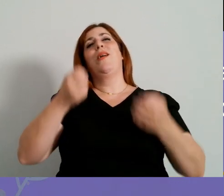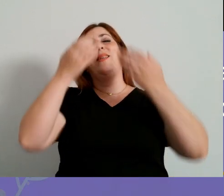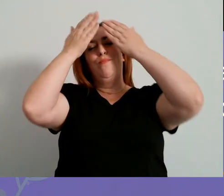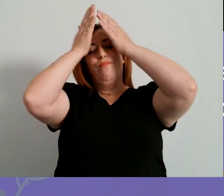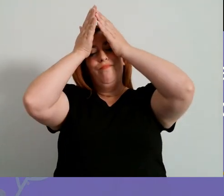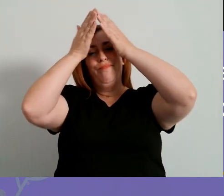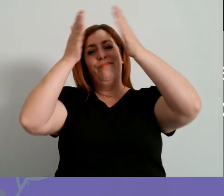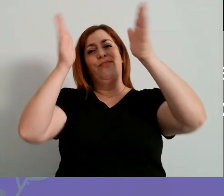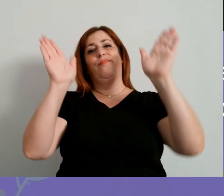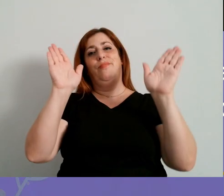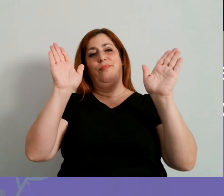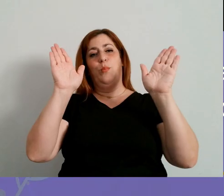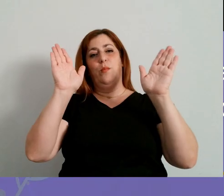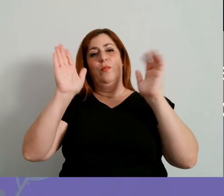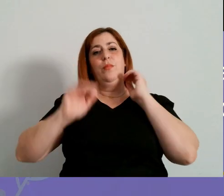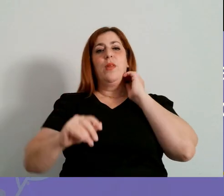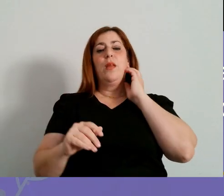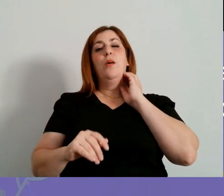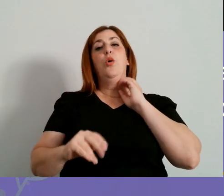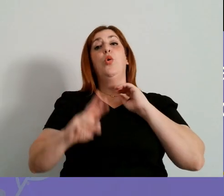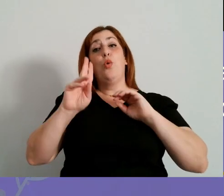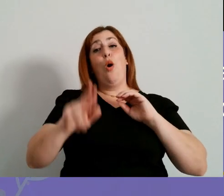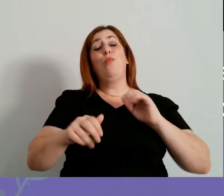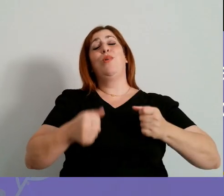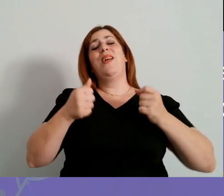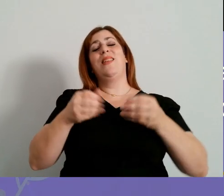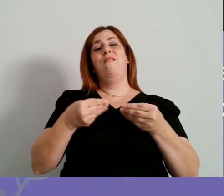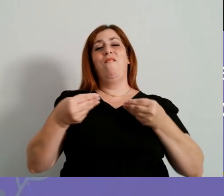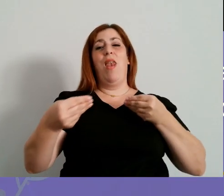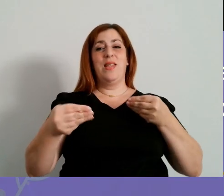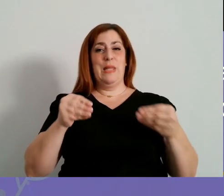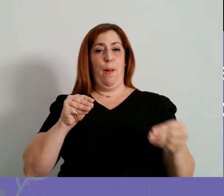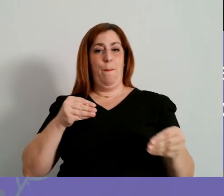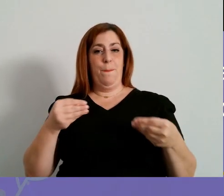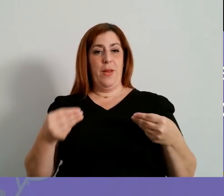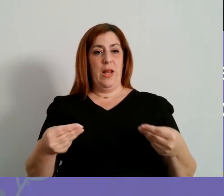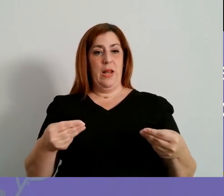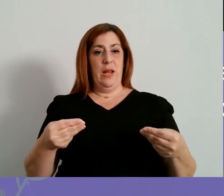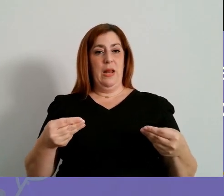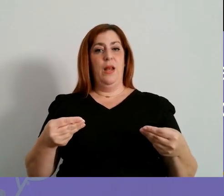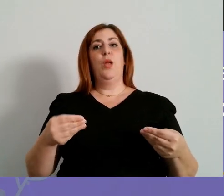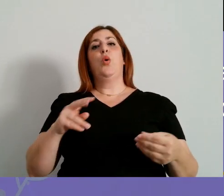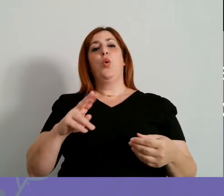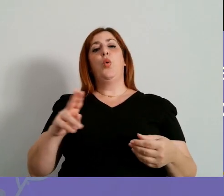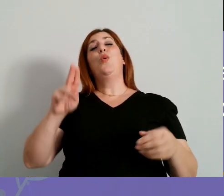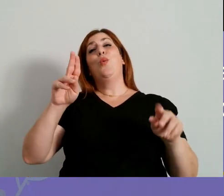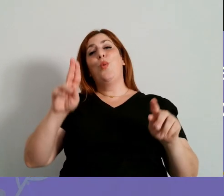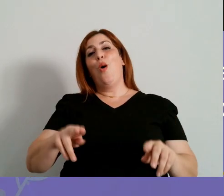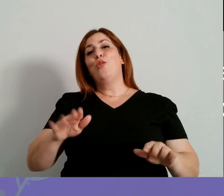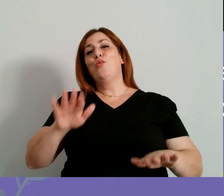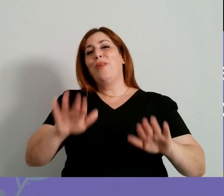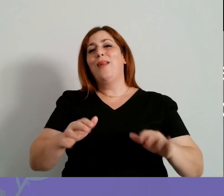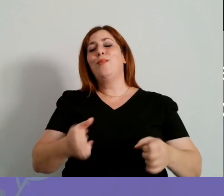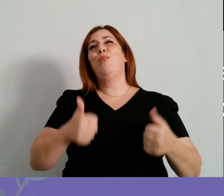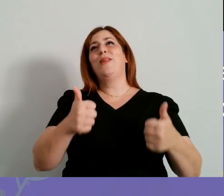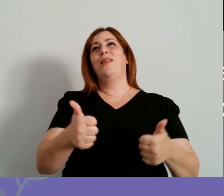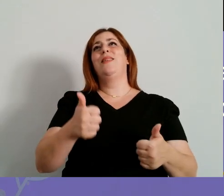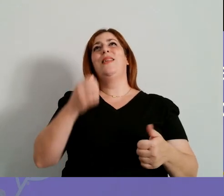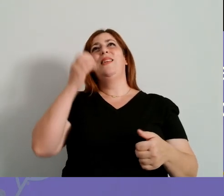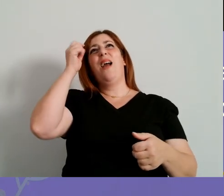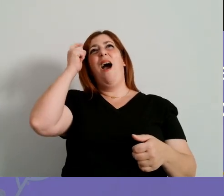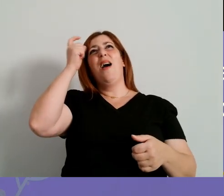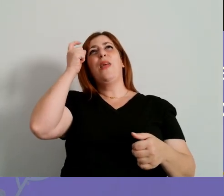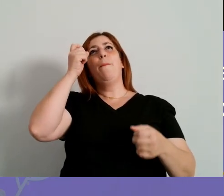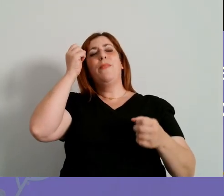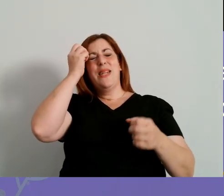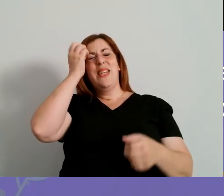it might be difficult to help or include an autistic person, especially in very rigid environments like education